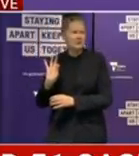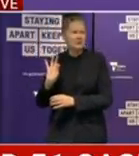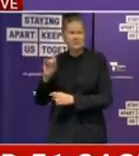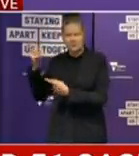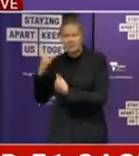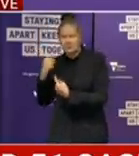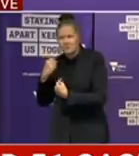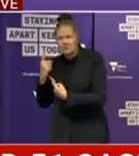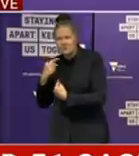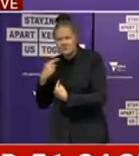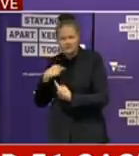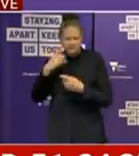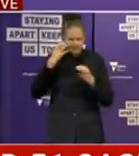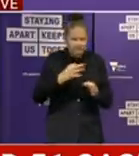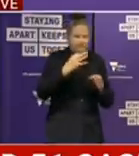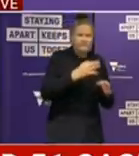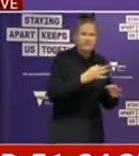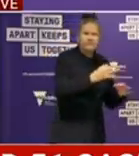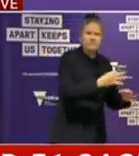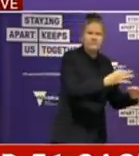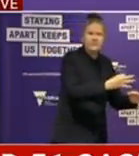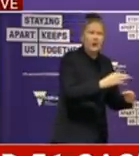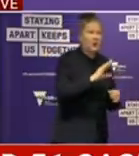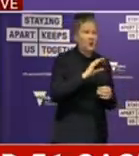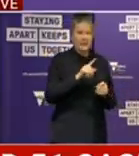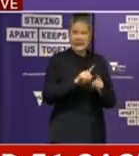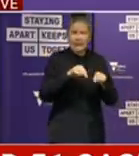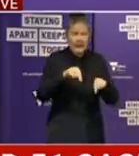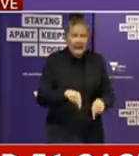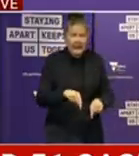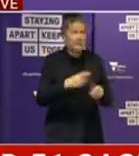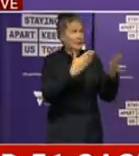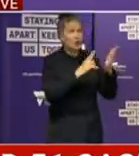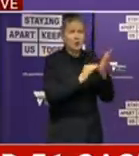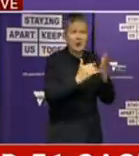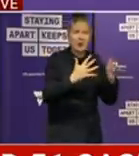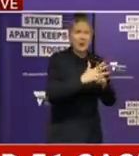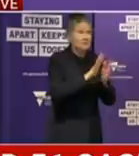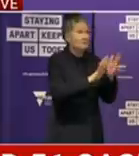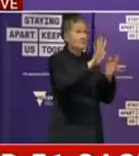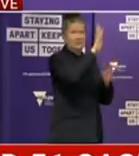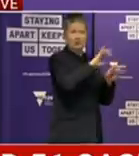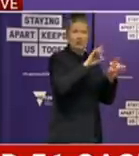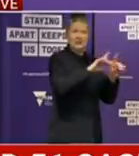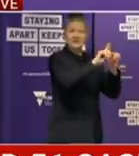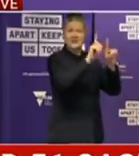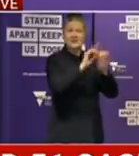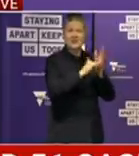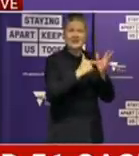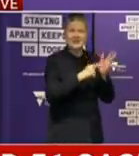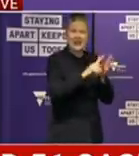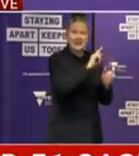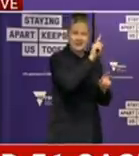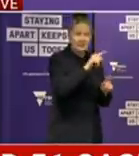that's not the principle that operates here or New South Wales or any other Australian state or at a national level. If you want to put it to the Prime Minister, has he